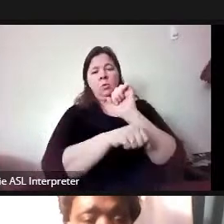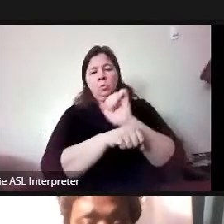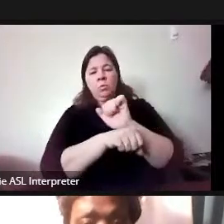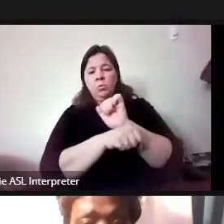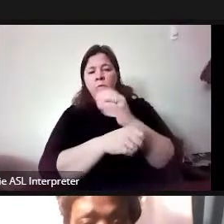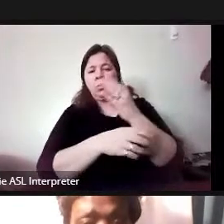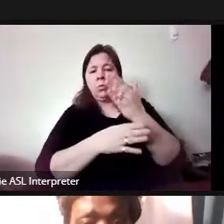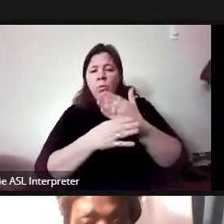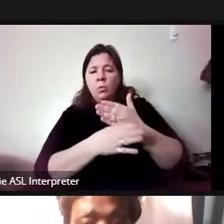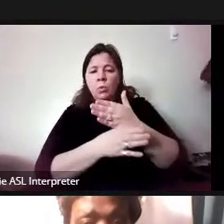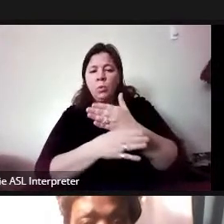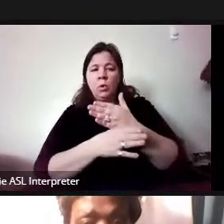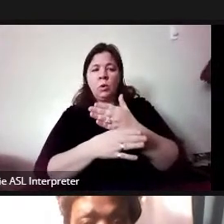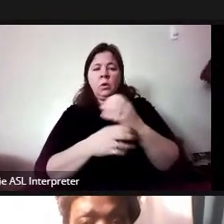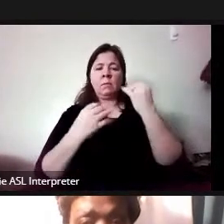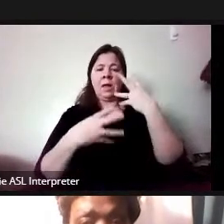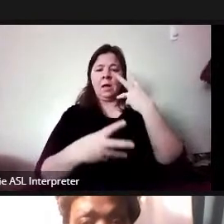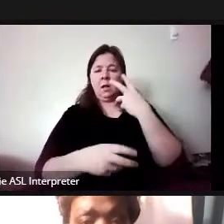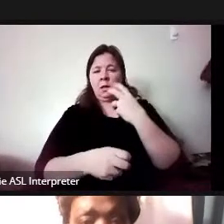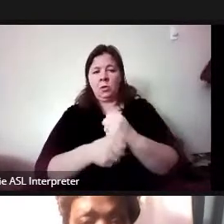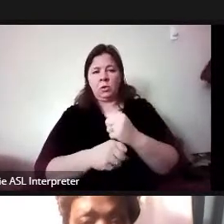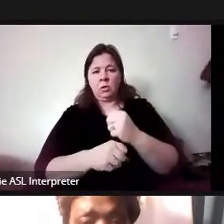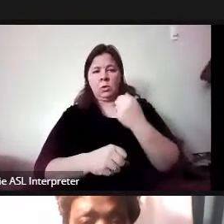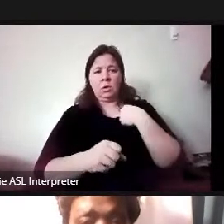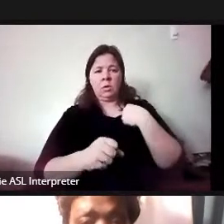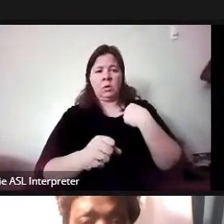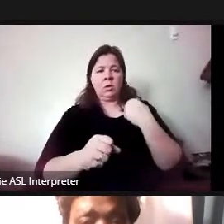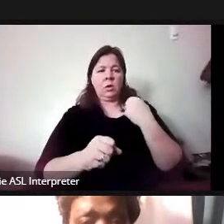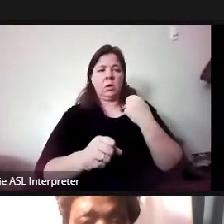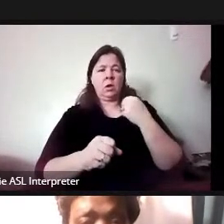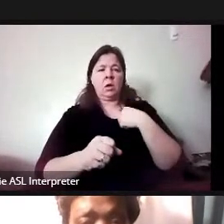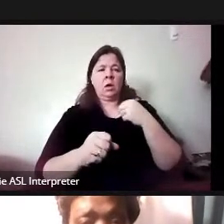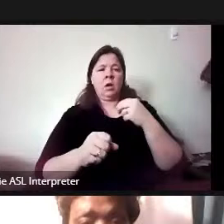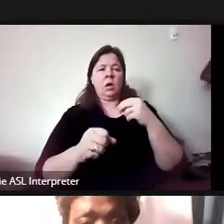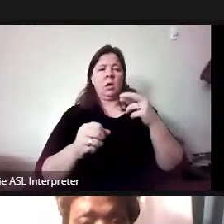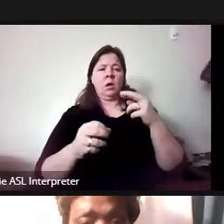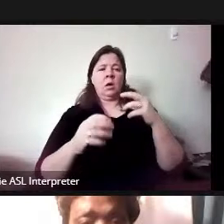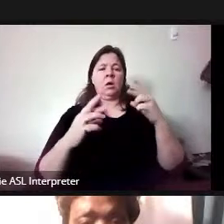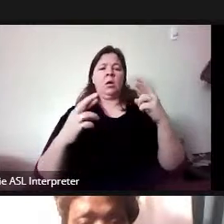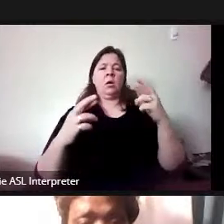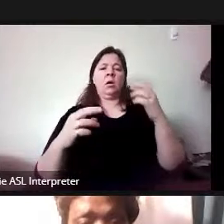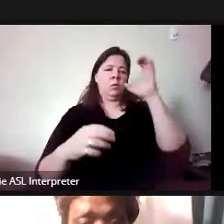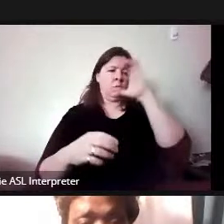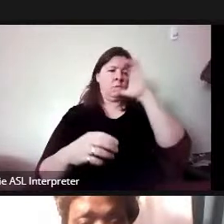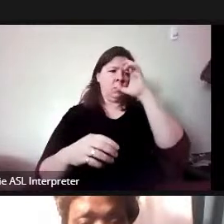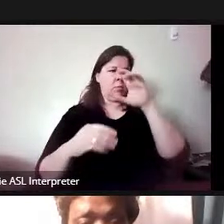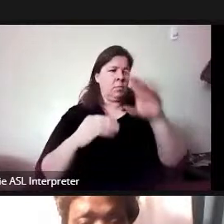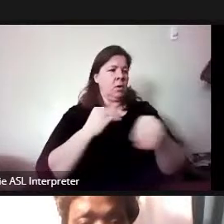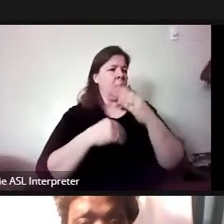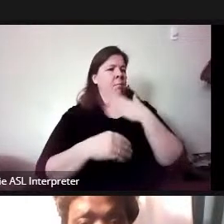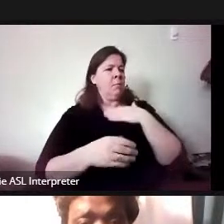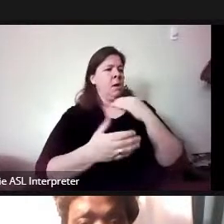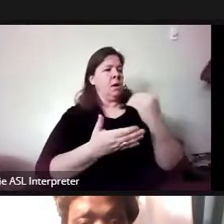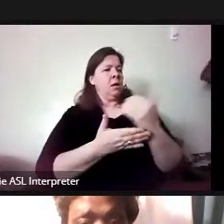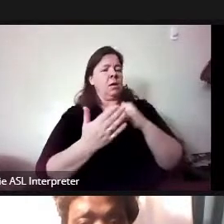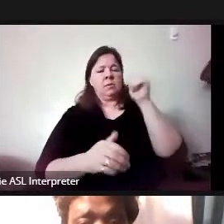That's how I made my living. I got on about 10 years ago to find a way to supplement my income.